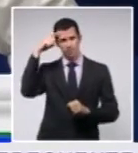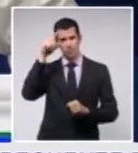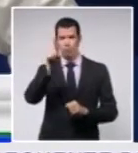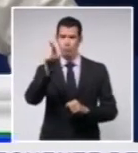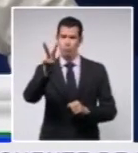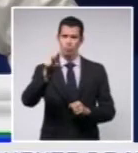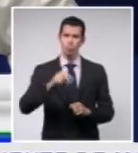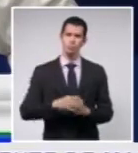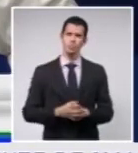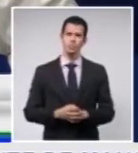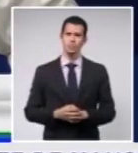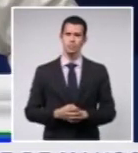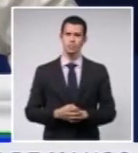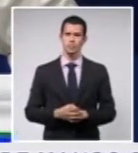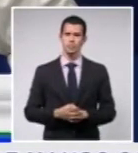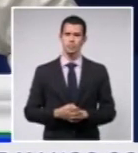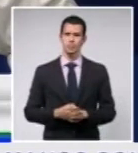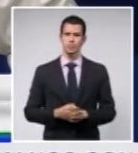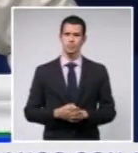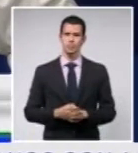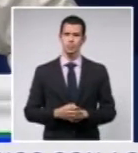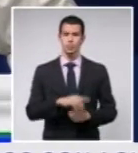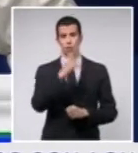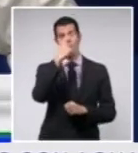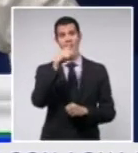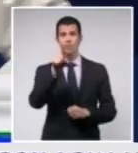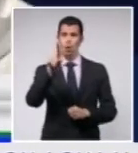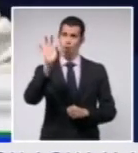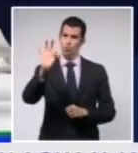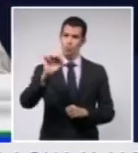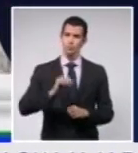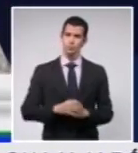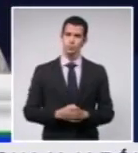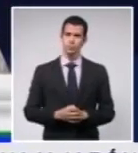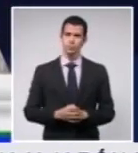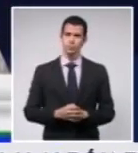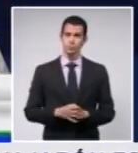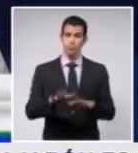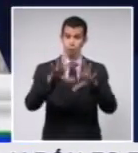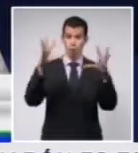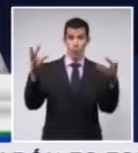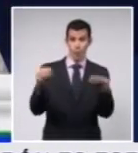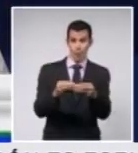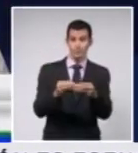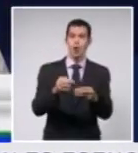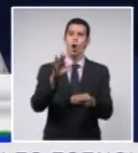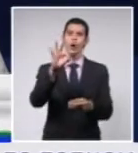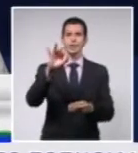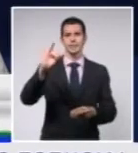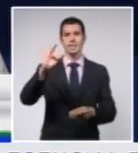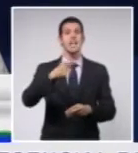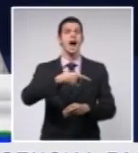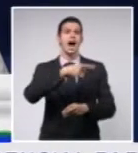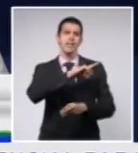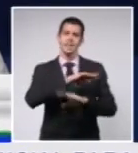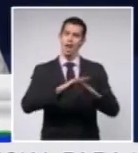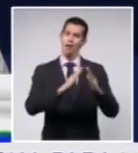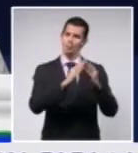serious patients passed to closely monitored. This is the situation in Cuba.